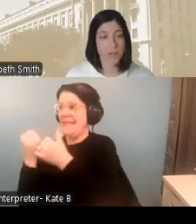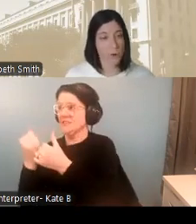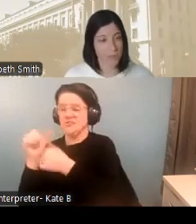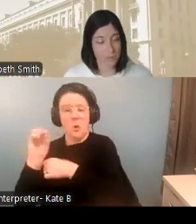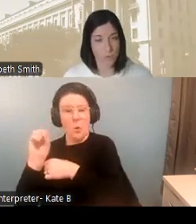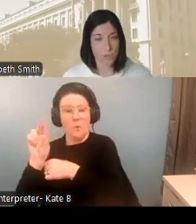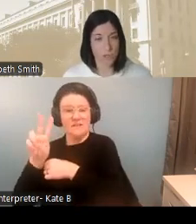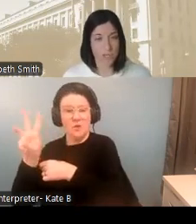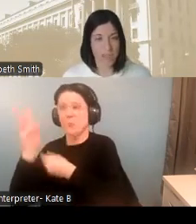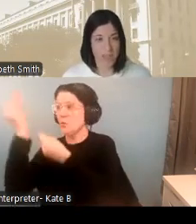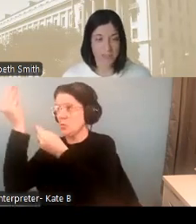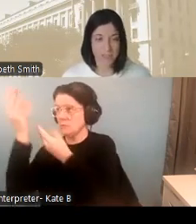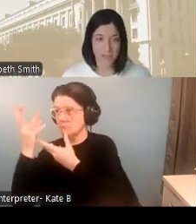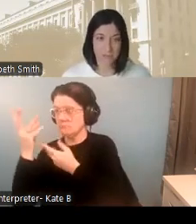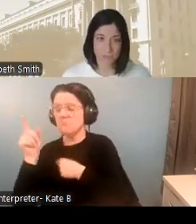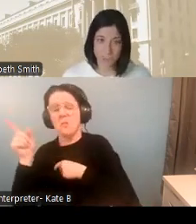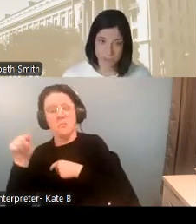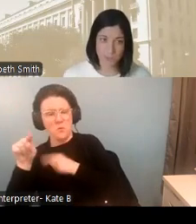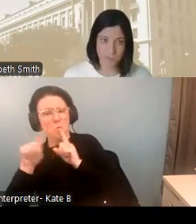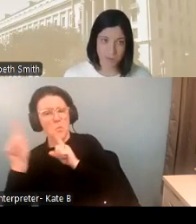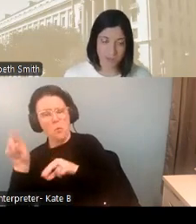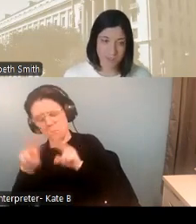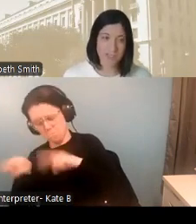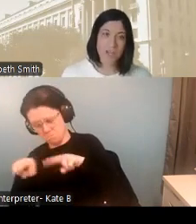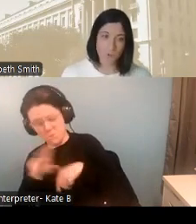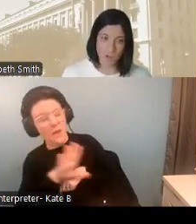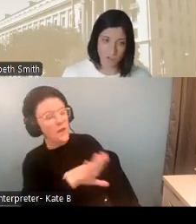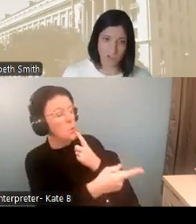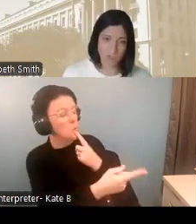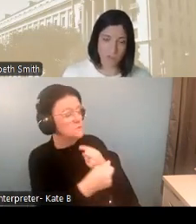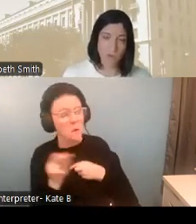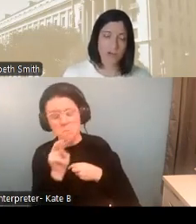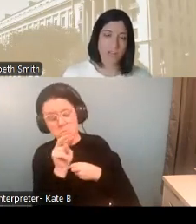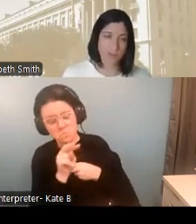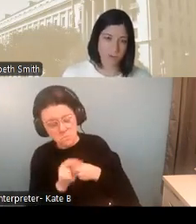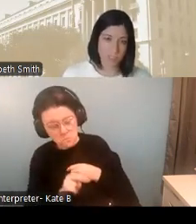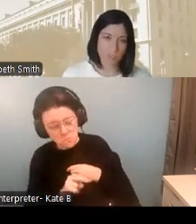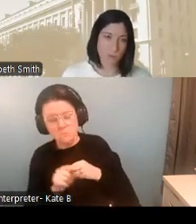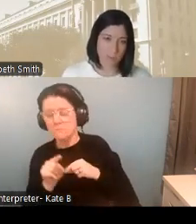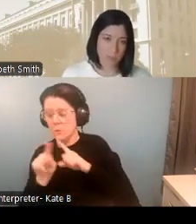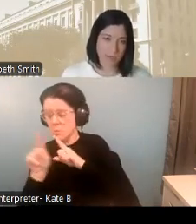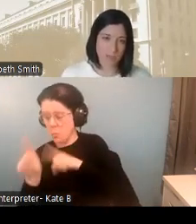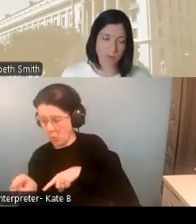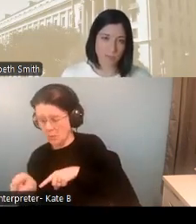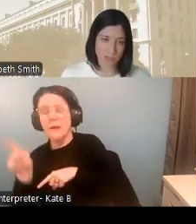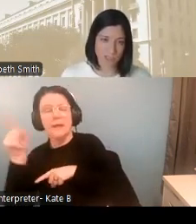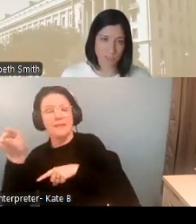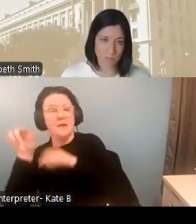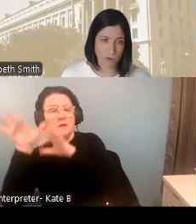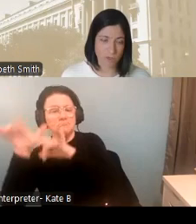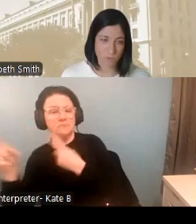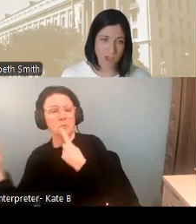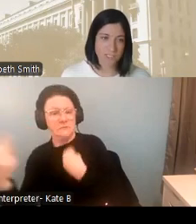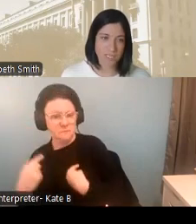So then OVW will look at the recipient's response. We'll also look at the report, and then OVW will prepare their response